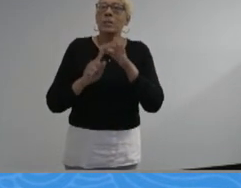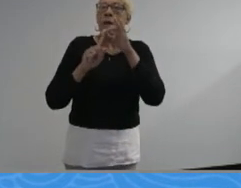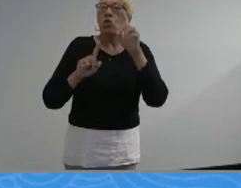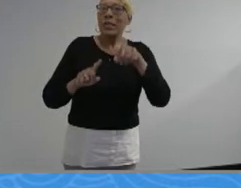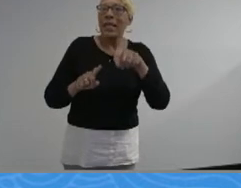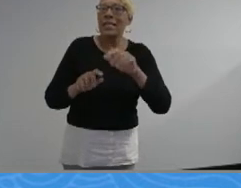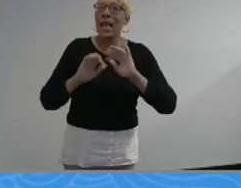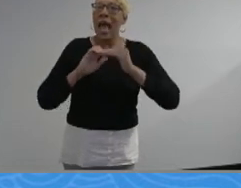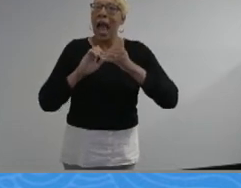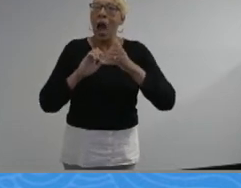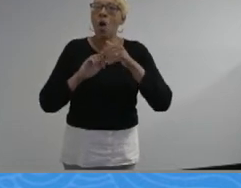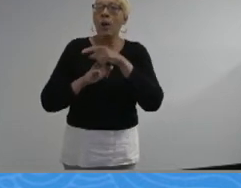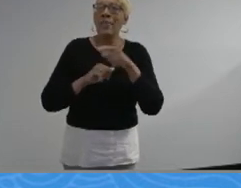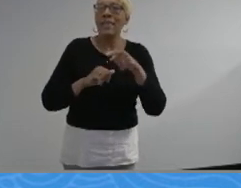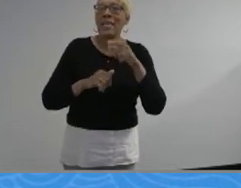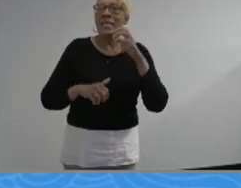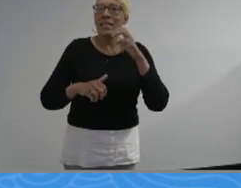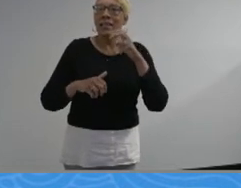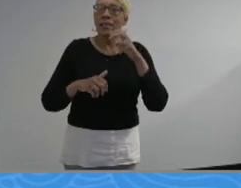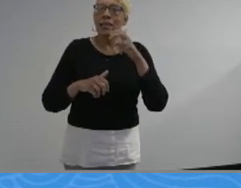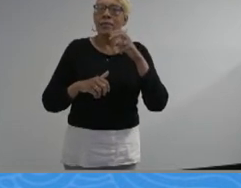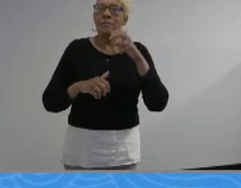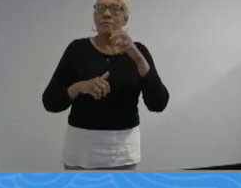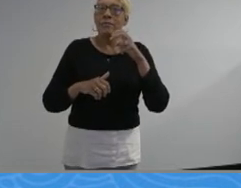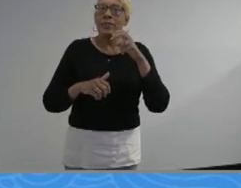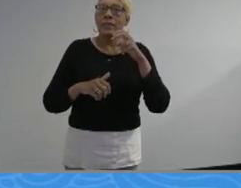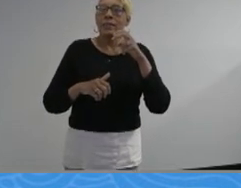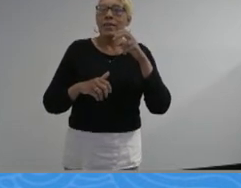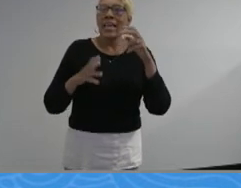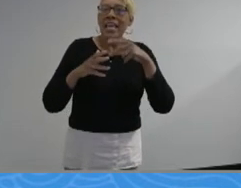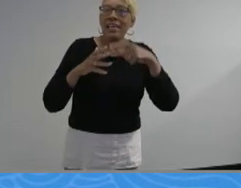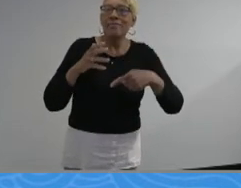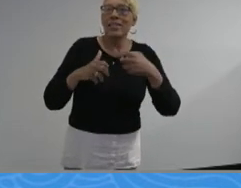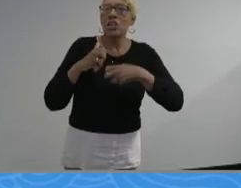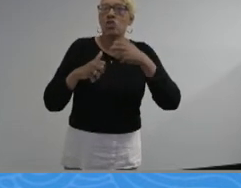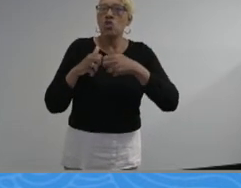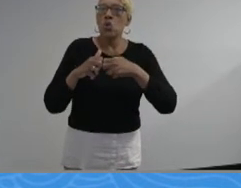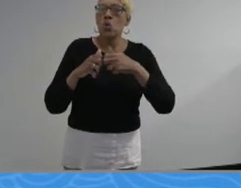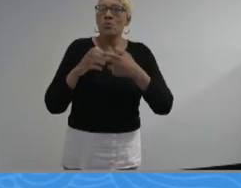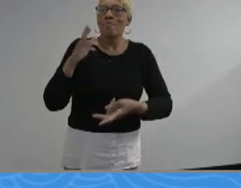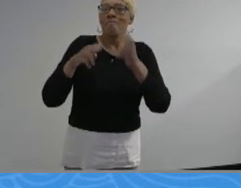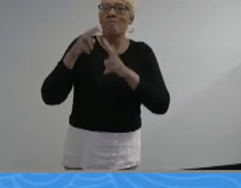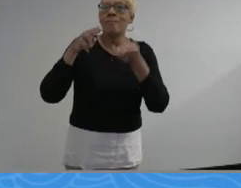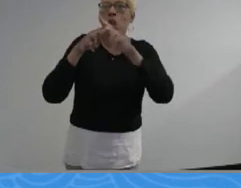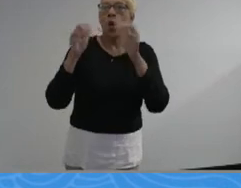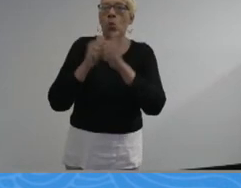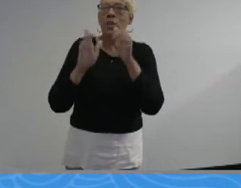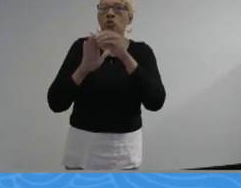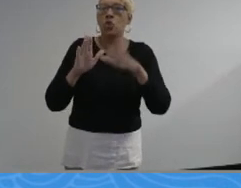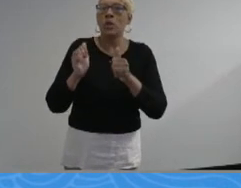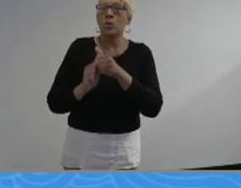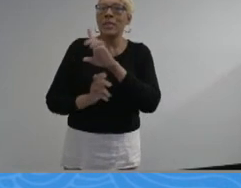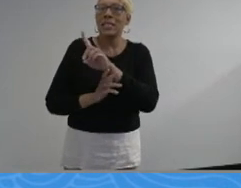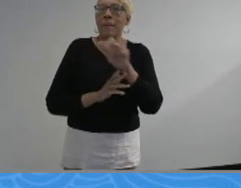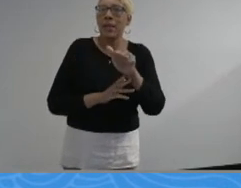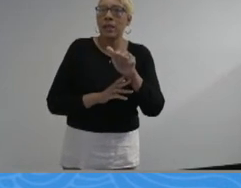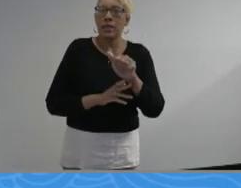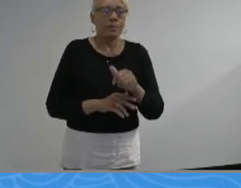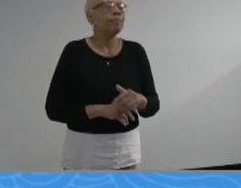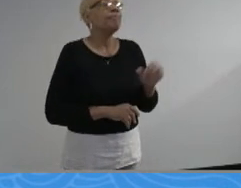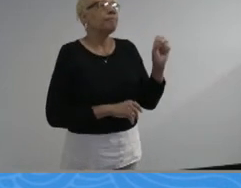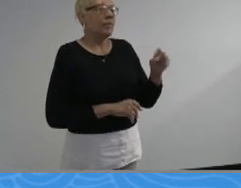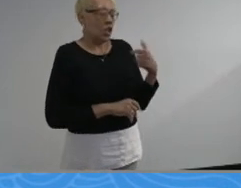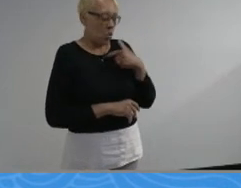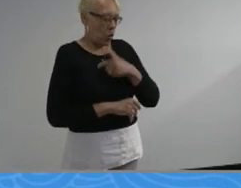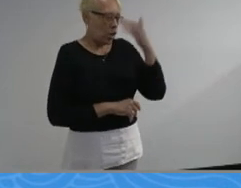issues compounded for our students with disabilities? Yeah, we know. And look, there's a lot of data on this, that our